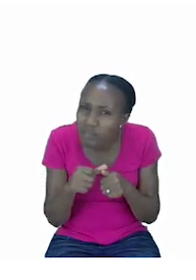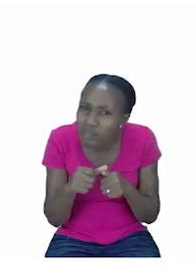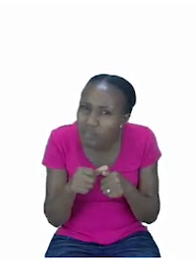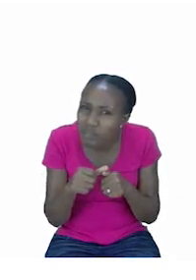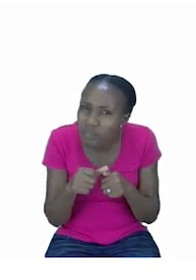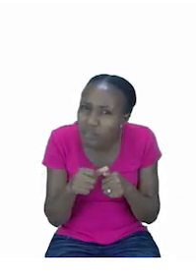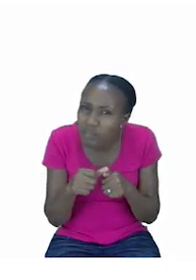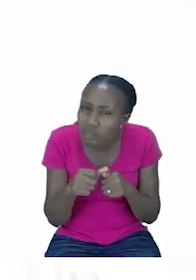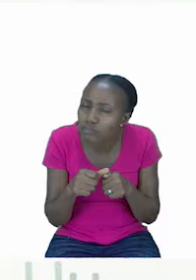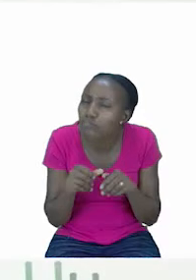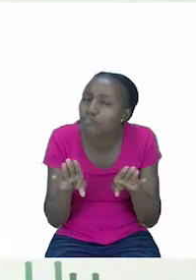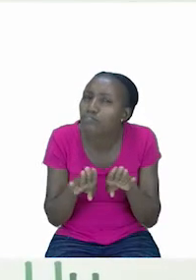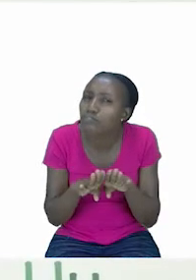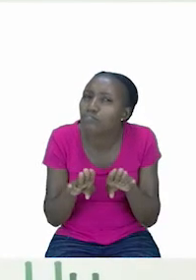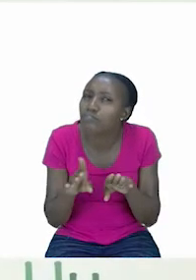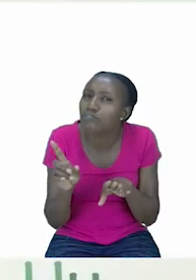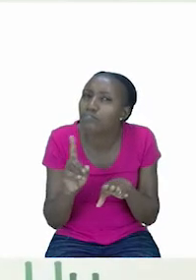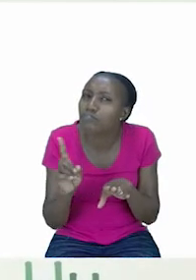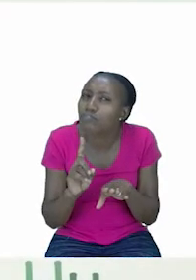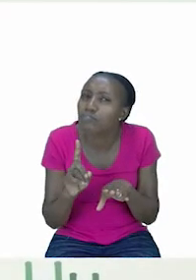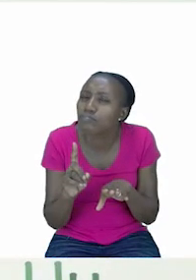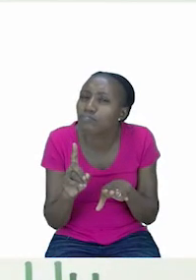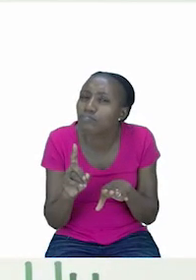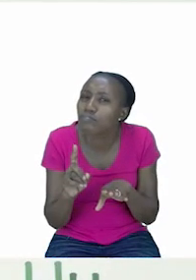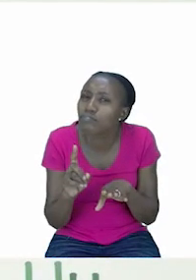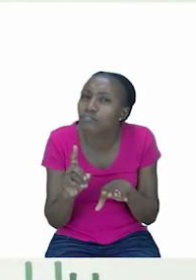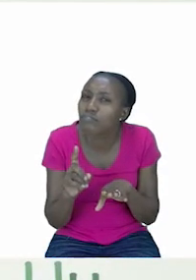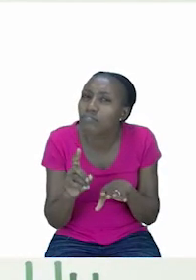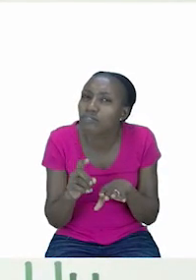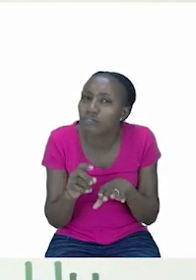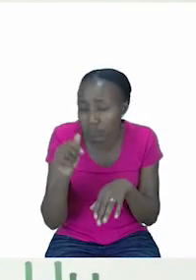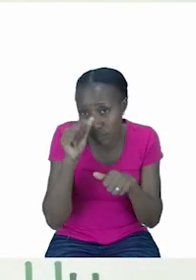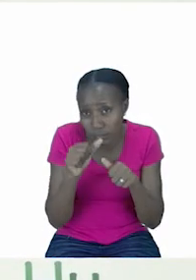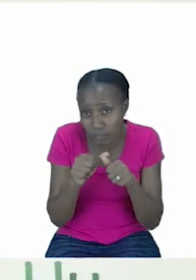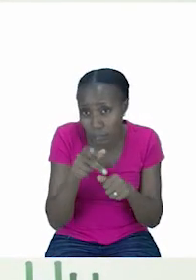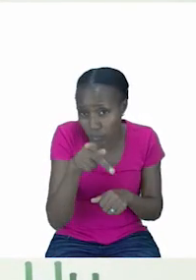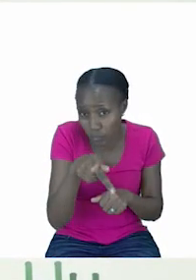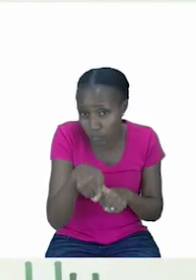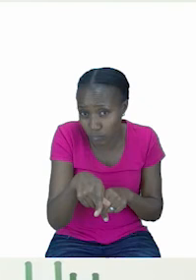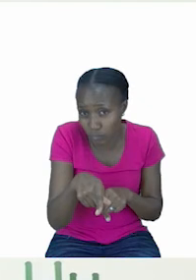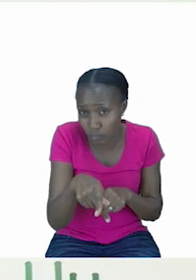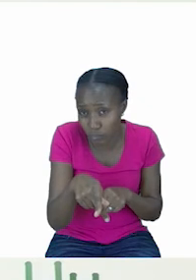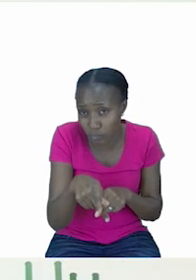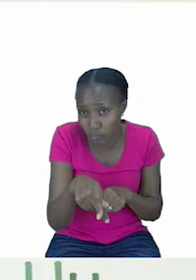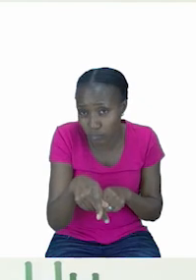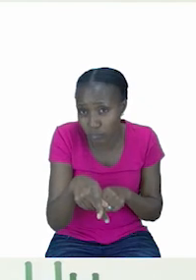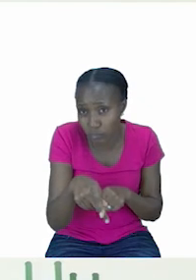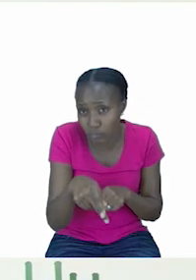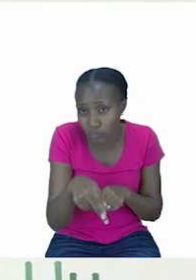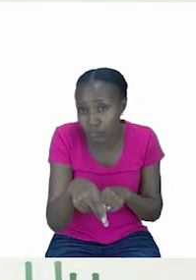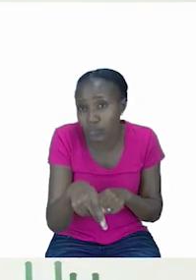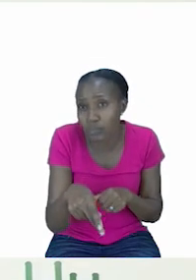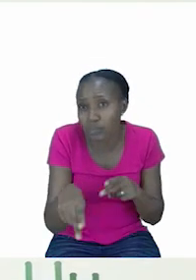we are supposed to do for pronouns. Now remember, a pronoun is a word that can replace a noun. And